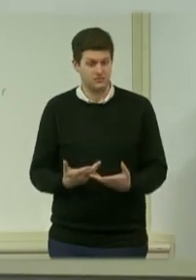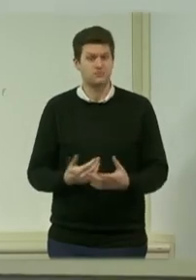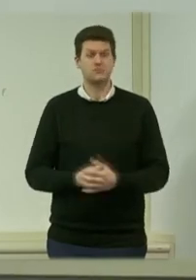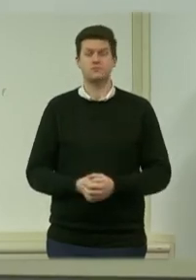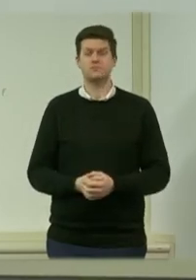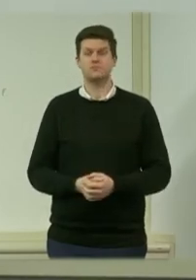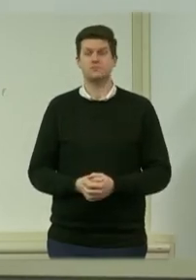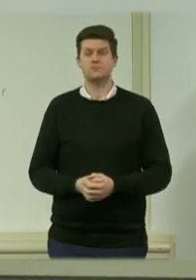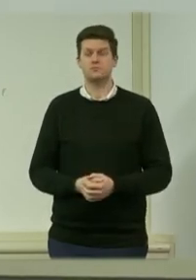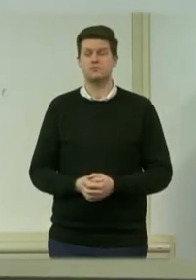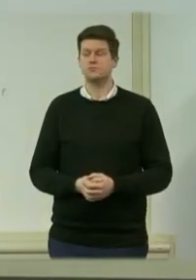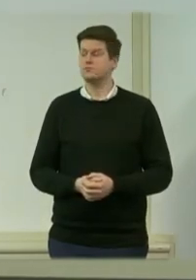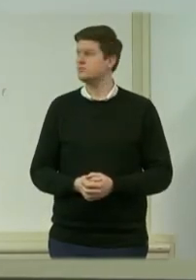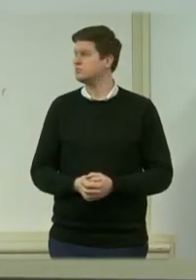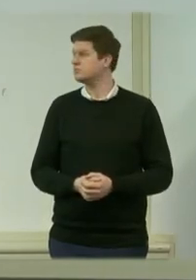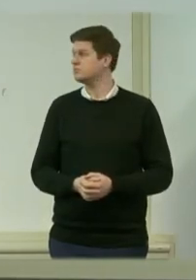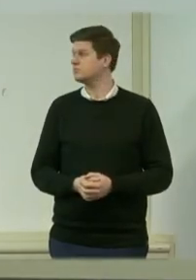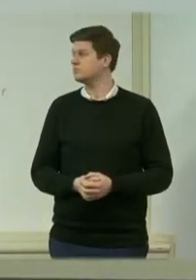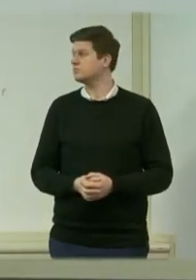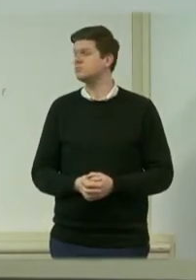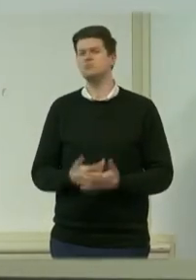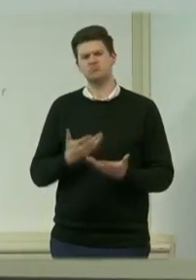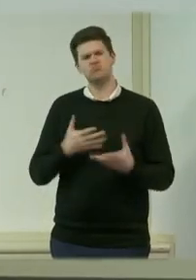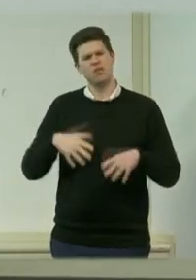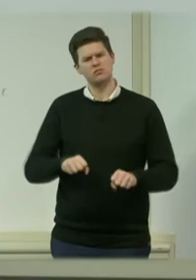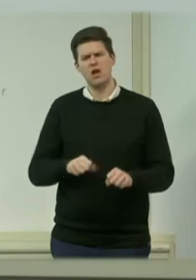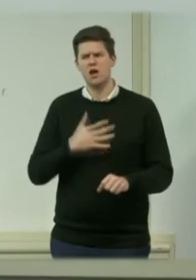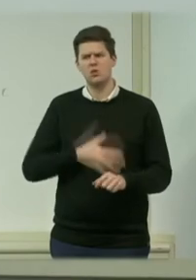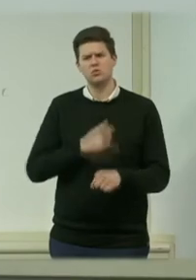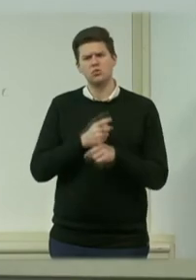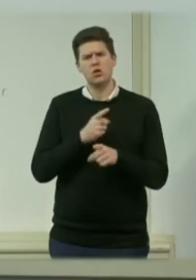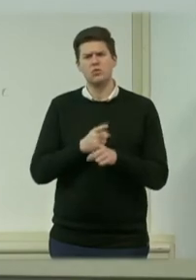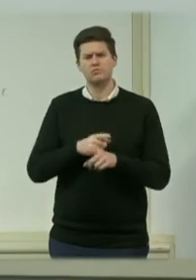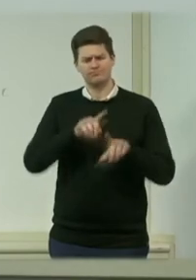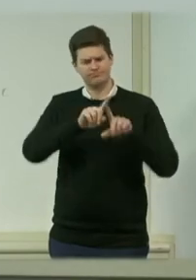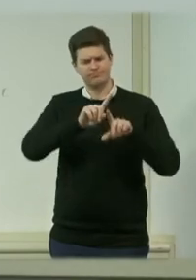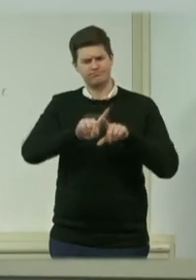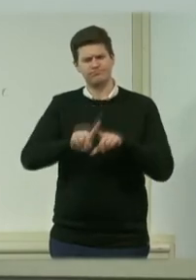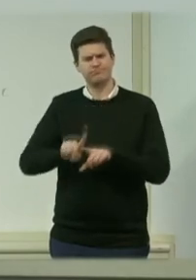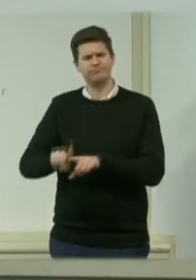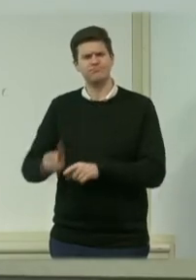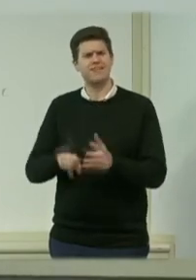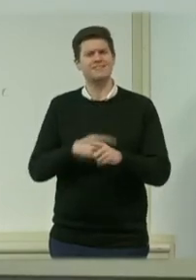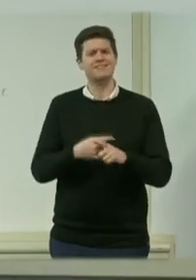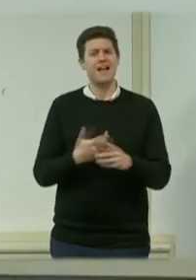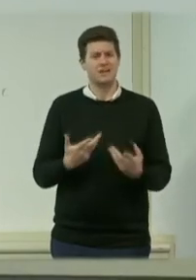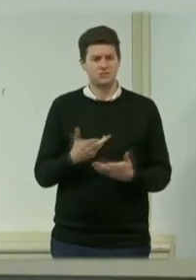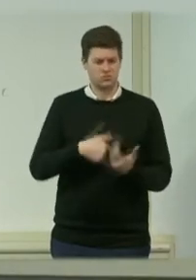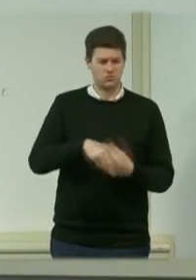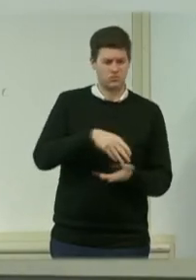a primer. And I wanted to start by talking about, or reminding you of, the many different kinds of tax that we